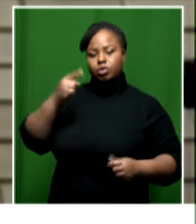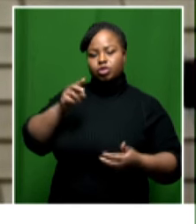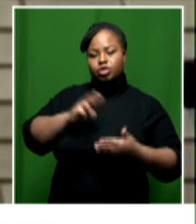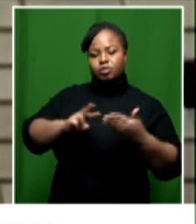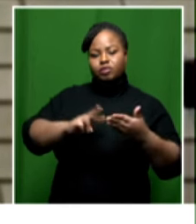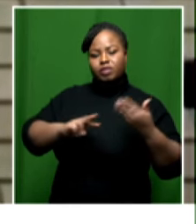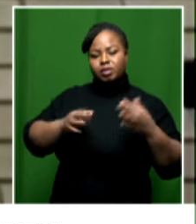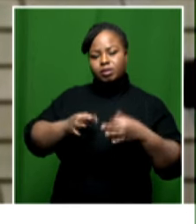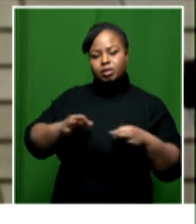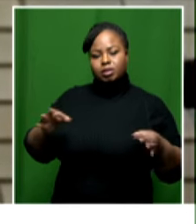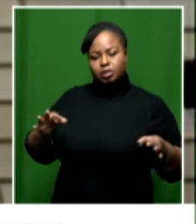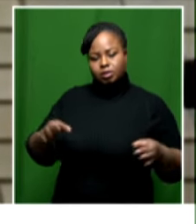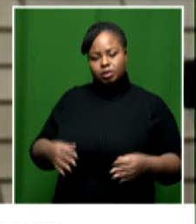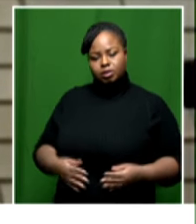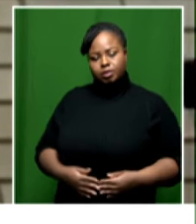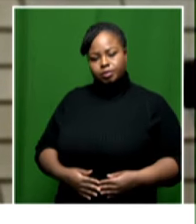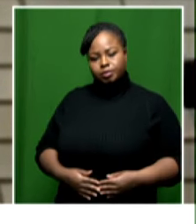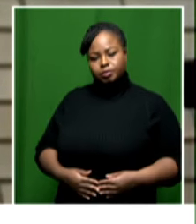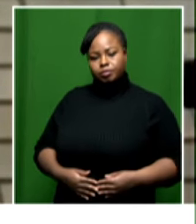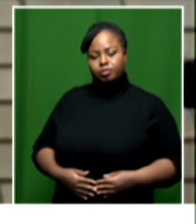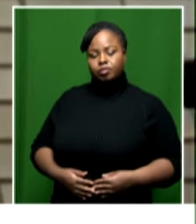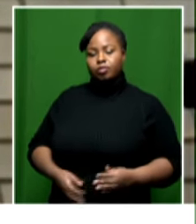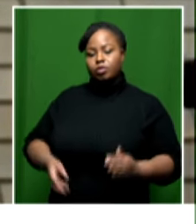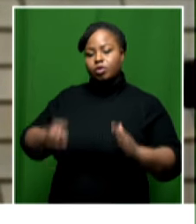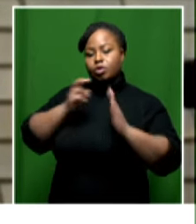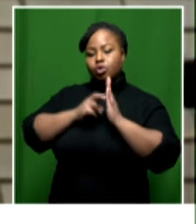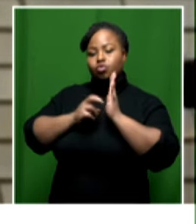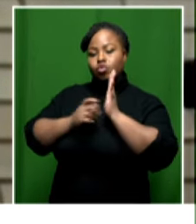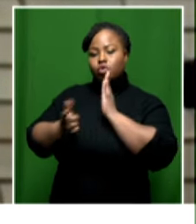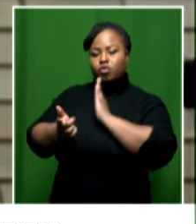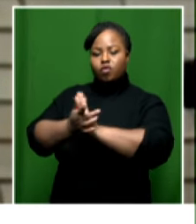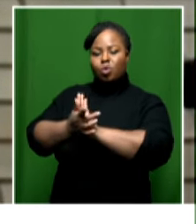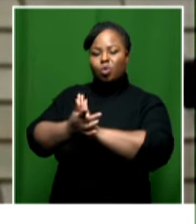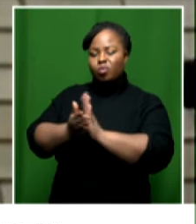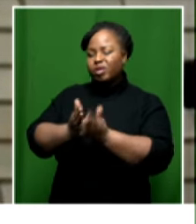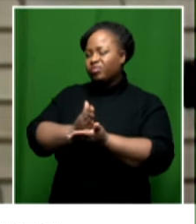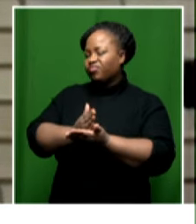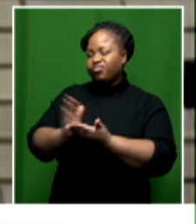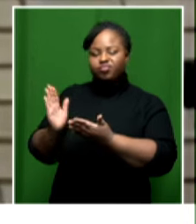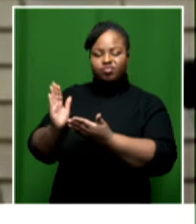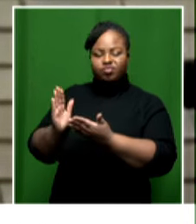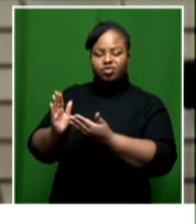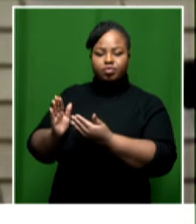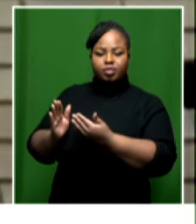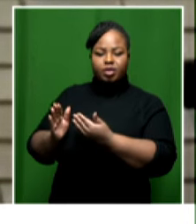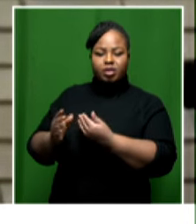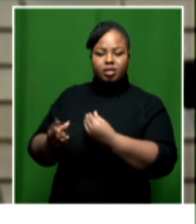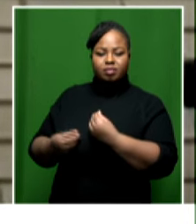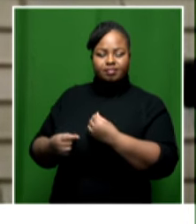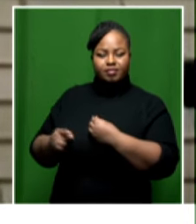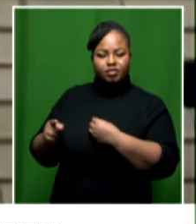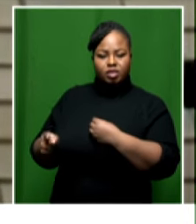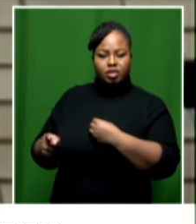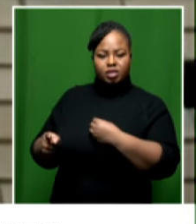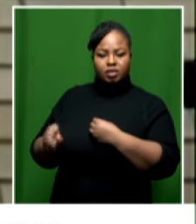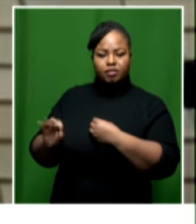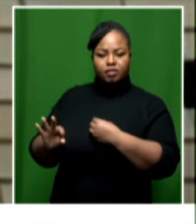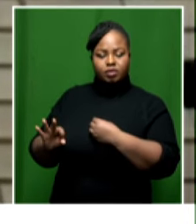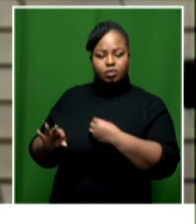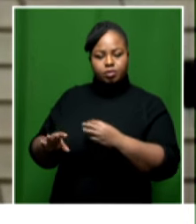paragraph. The rule of law stands to be completely eroded and undermined if this position was to be